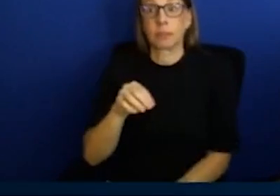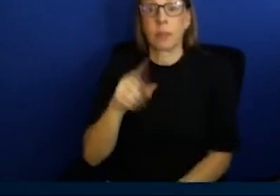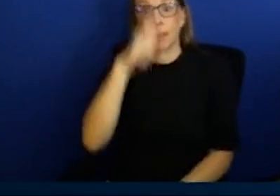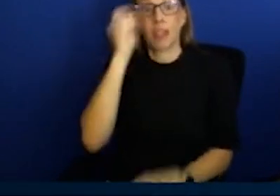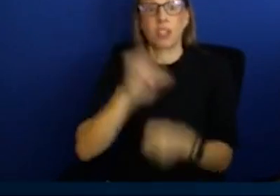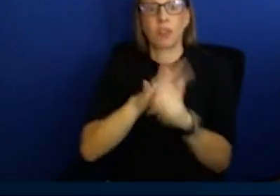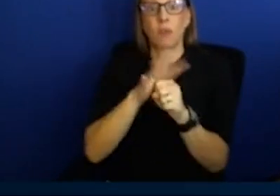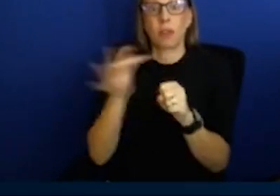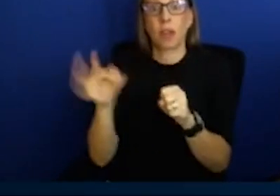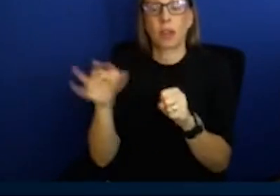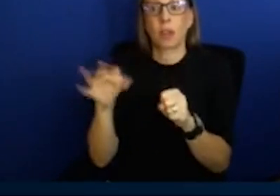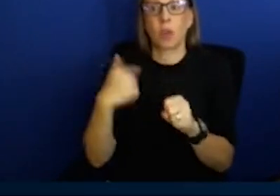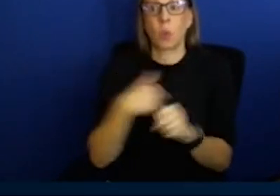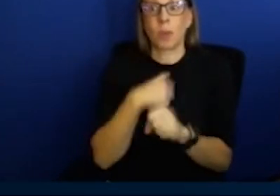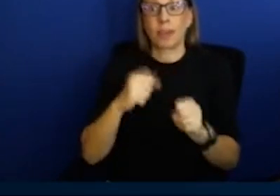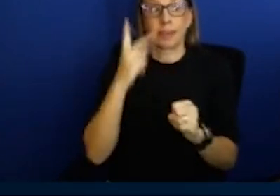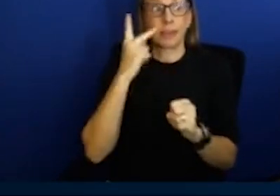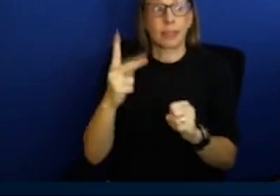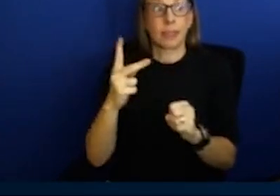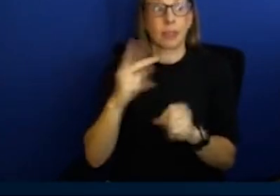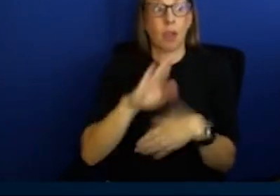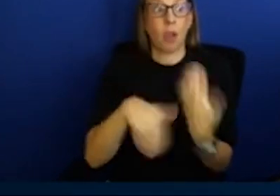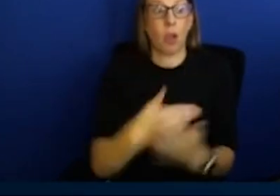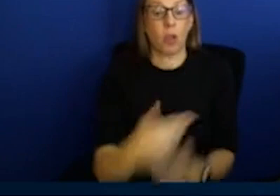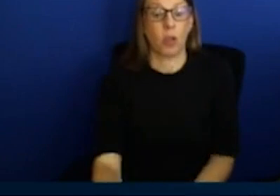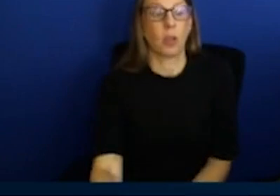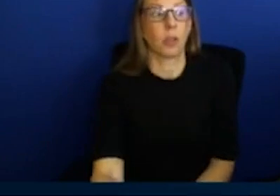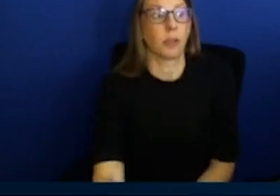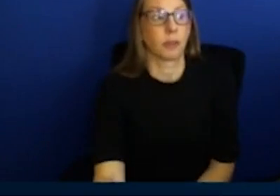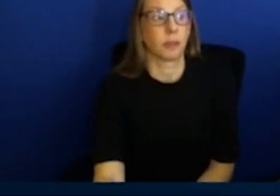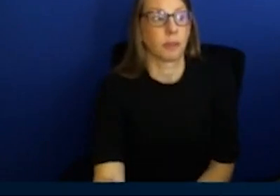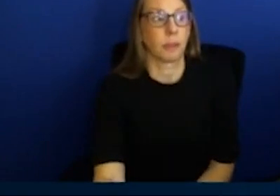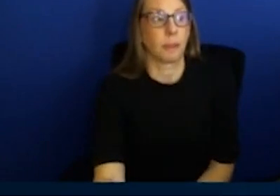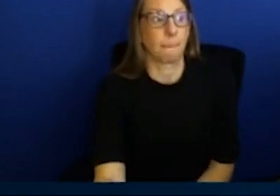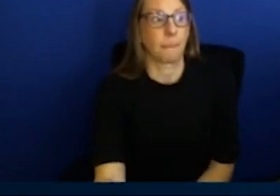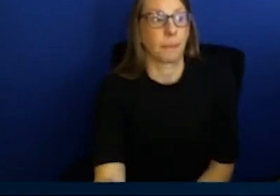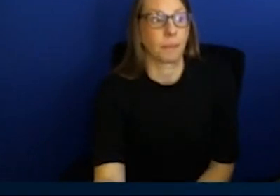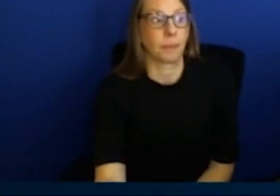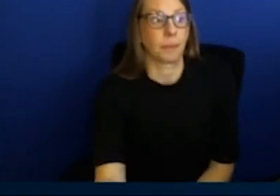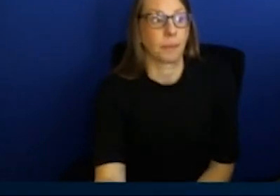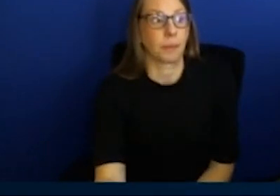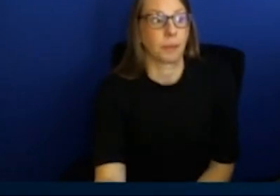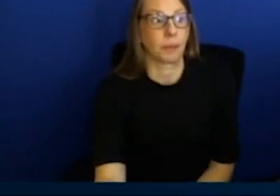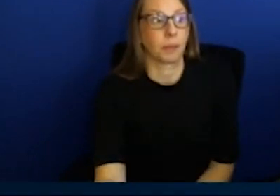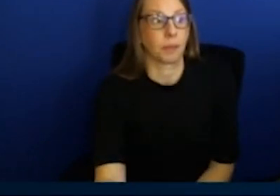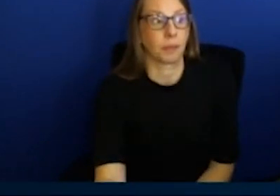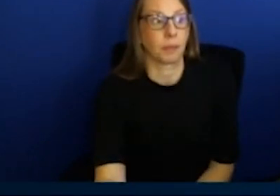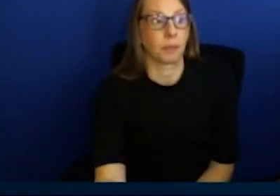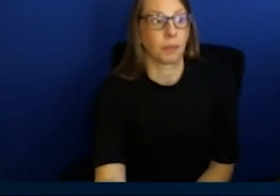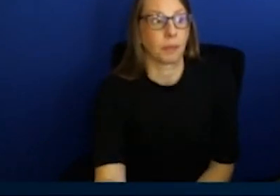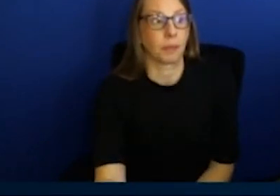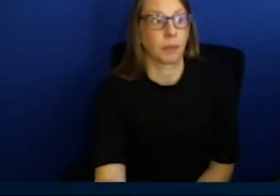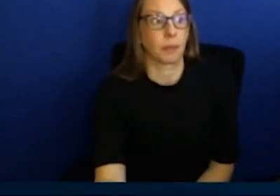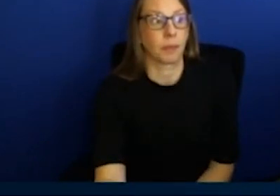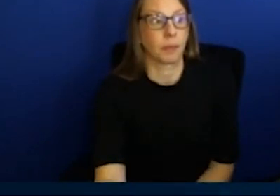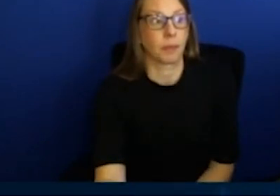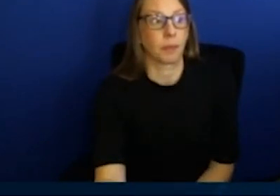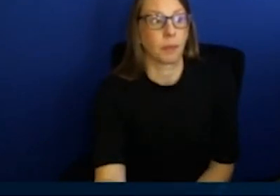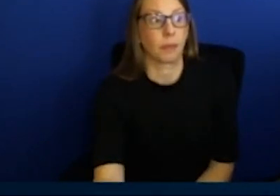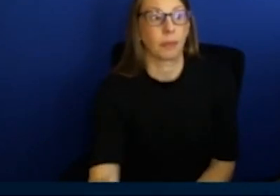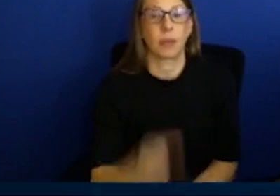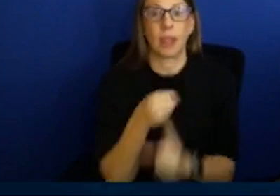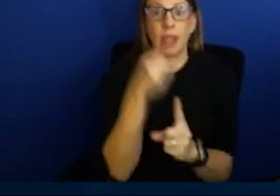COVID-19? We can see that all three of these regions, J, M, and K, have